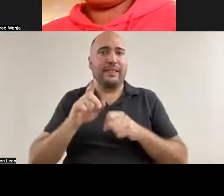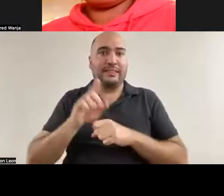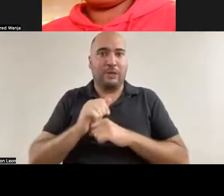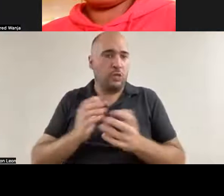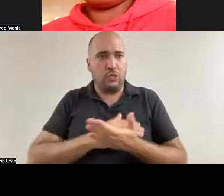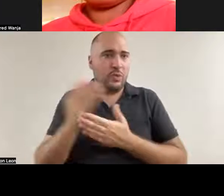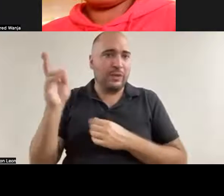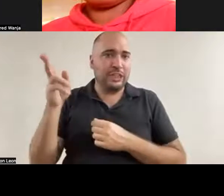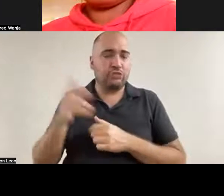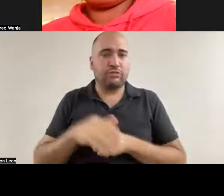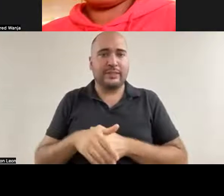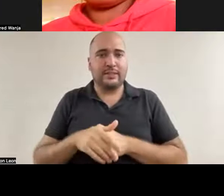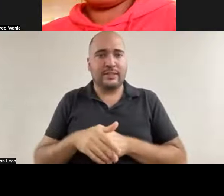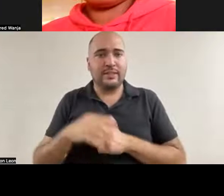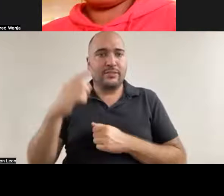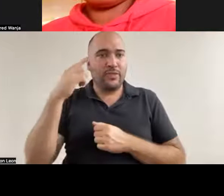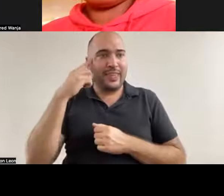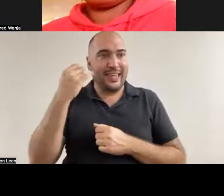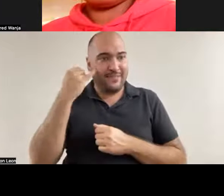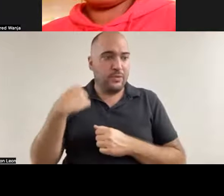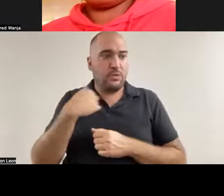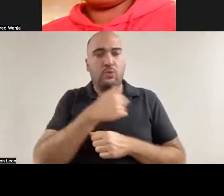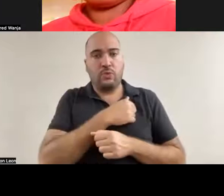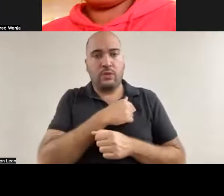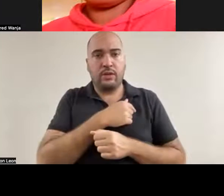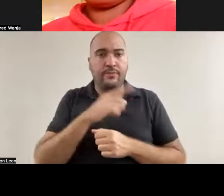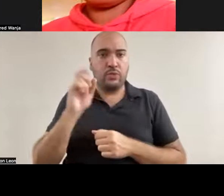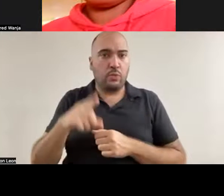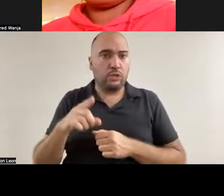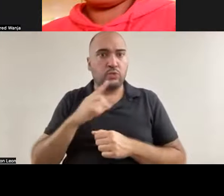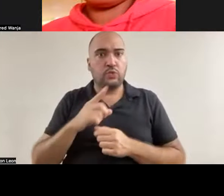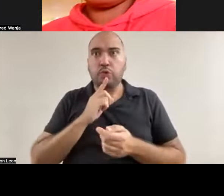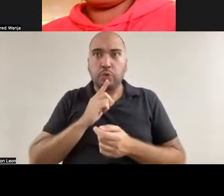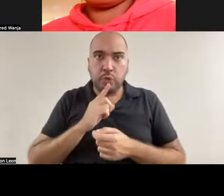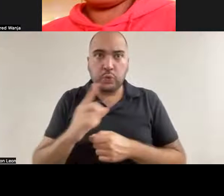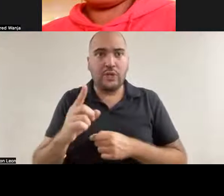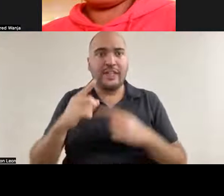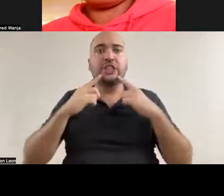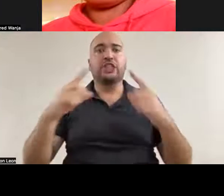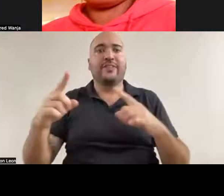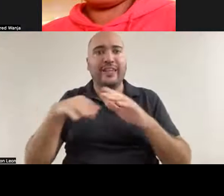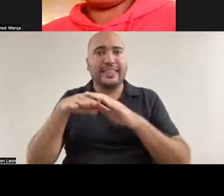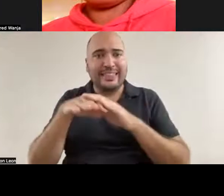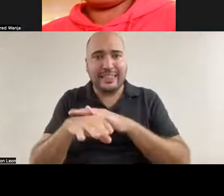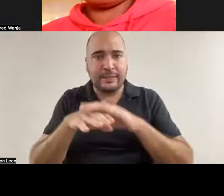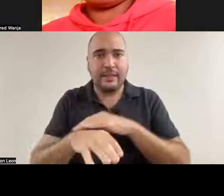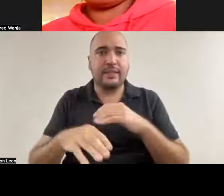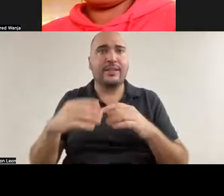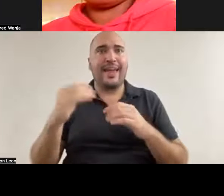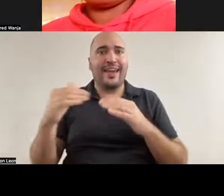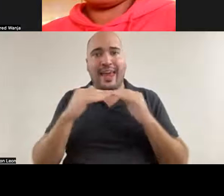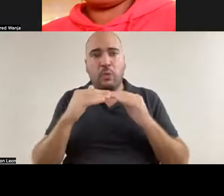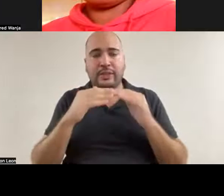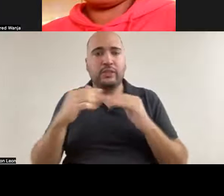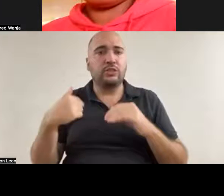history. So I think if we are to, and I think the question was to truly achieve accessibility and equity,